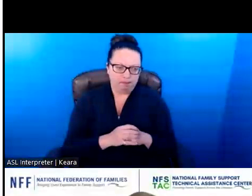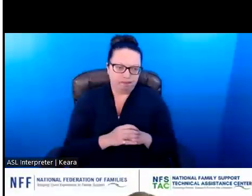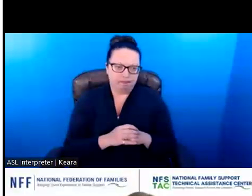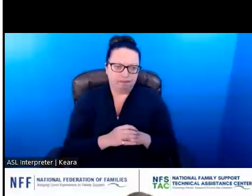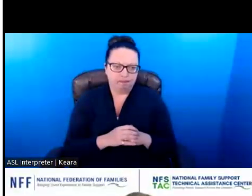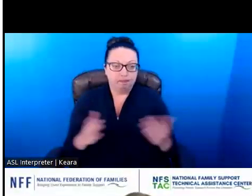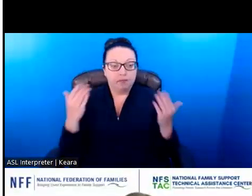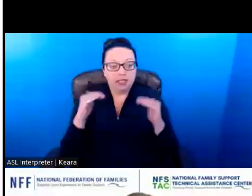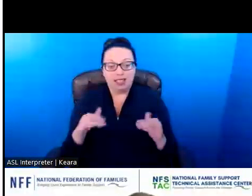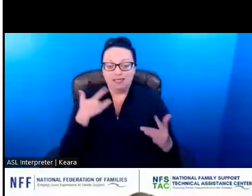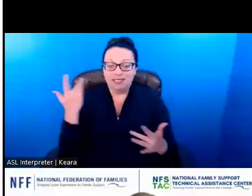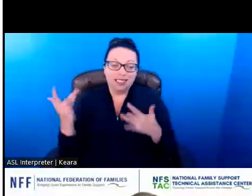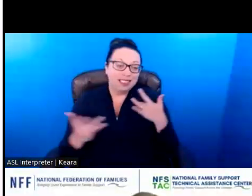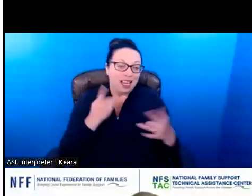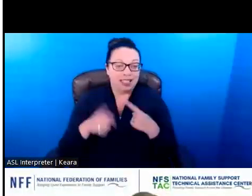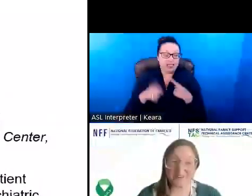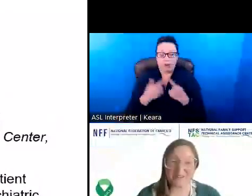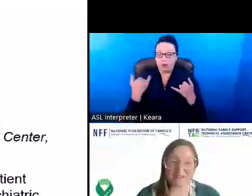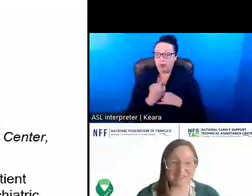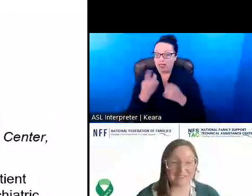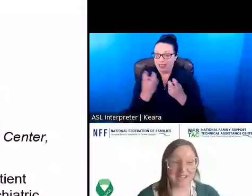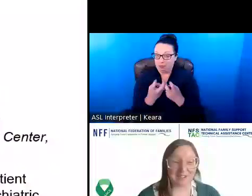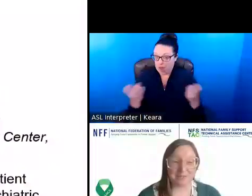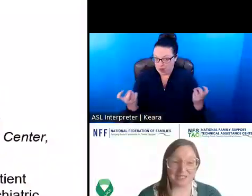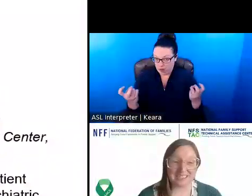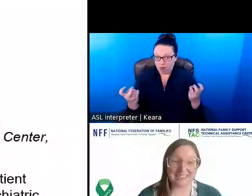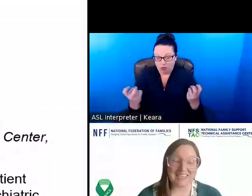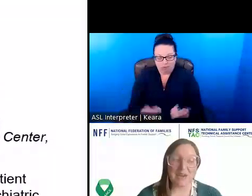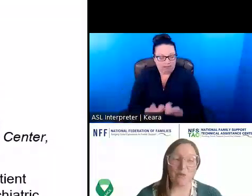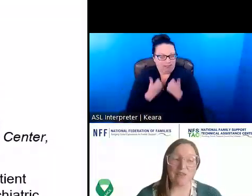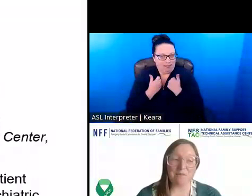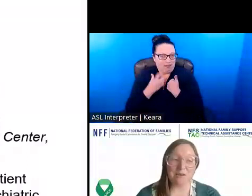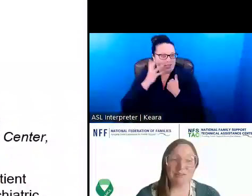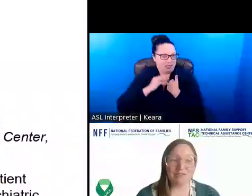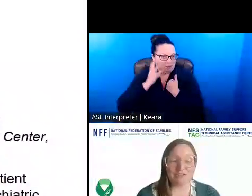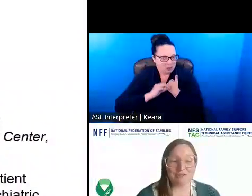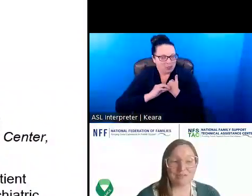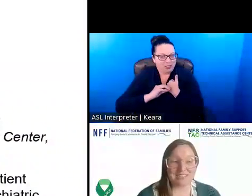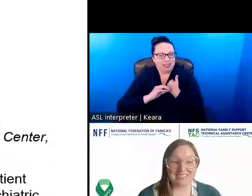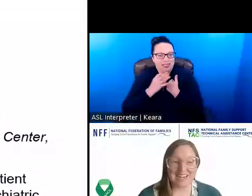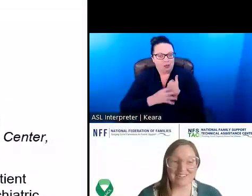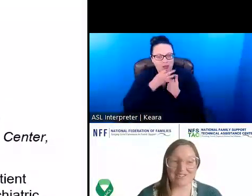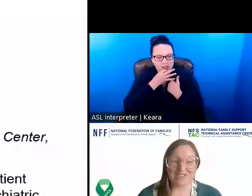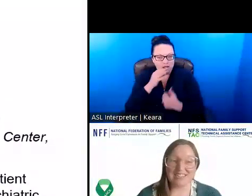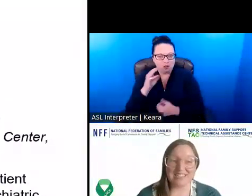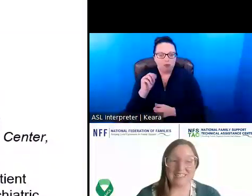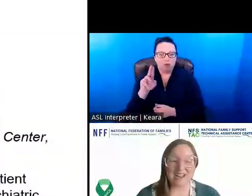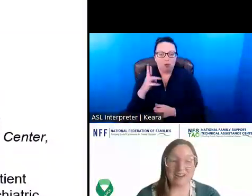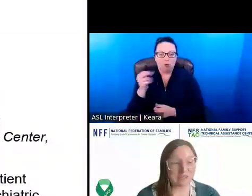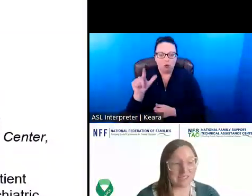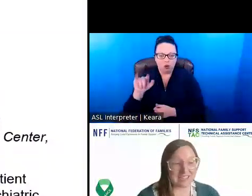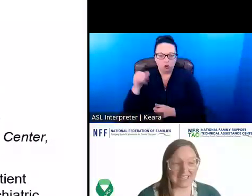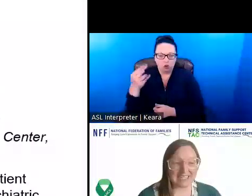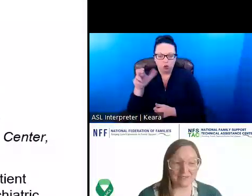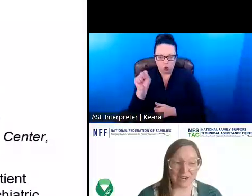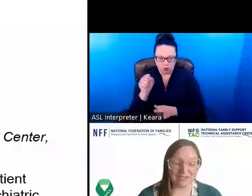We are really excited about today's panel of lived expertise. We've got Muriel Jones with us today. She is not